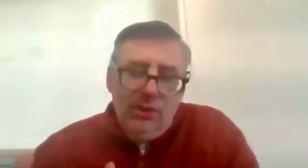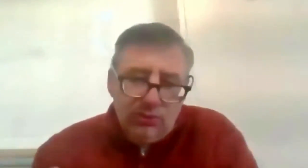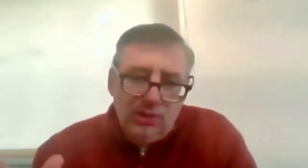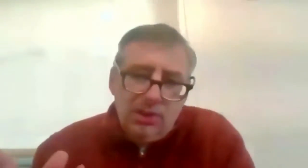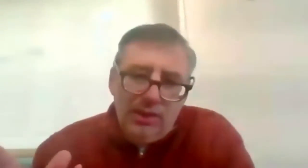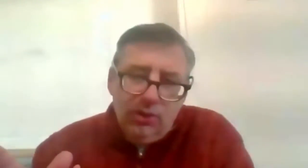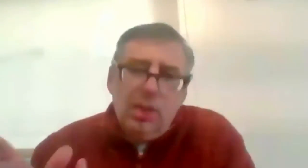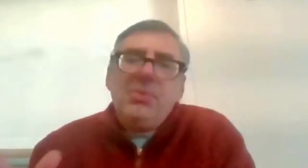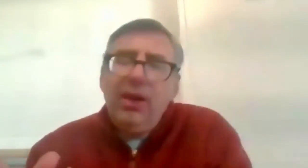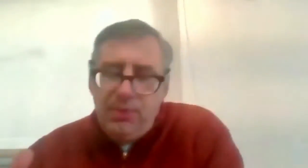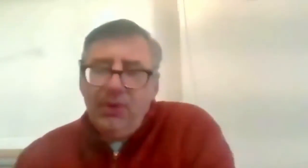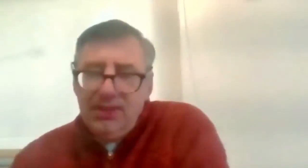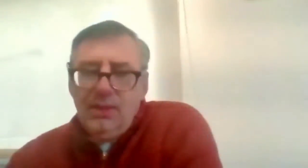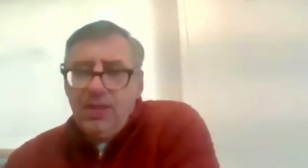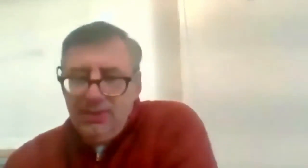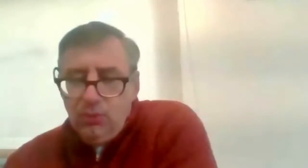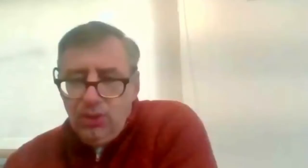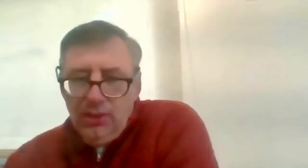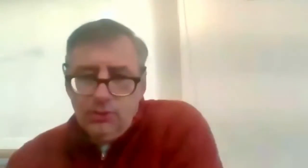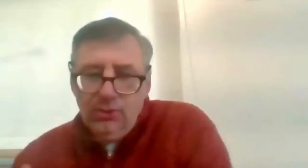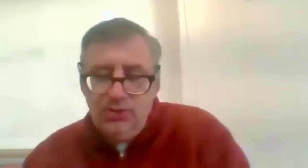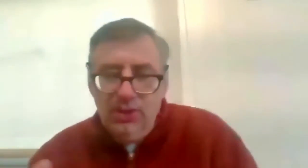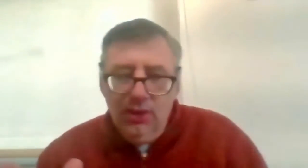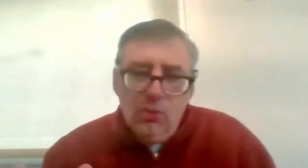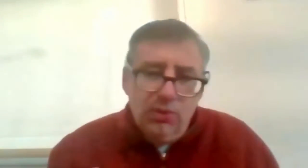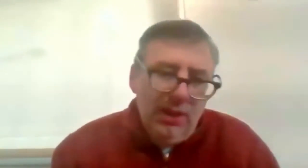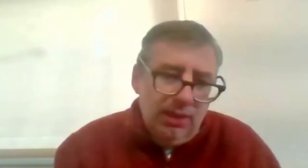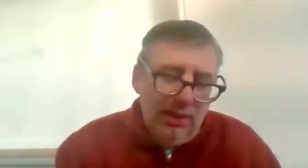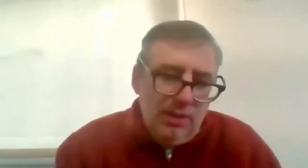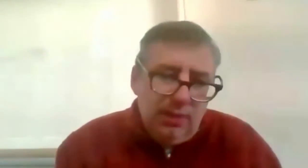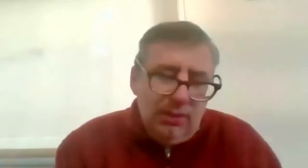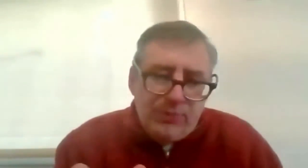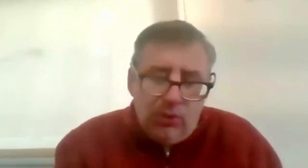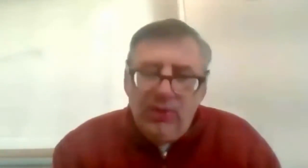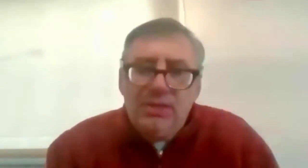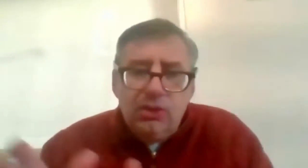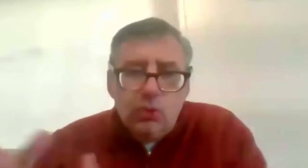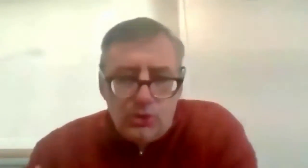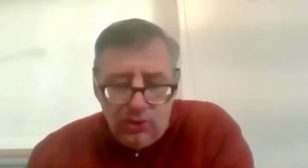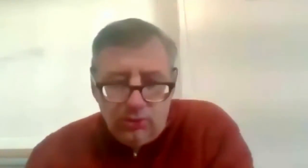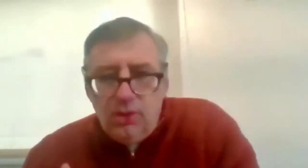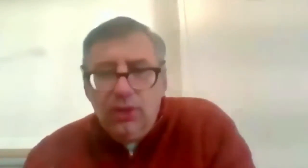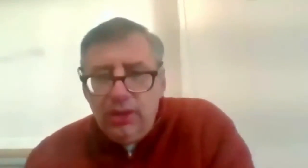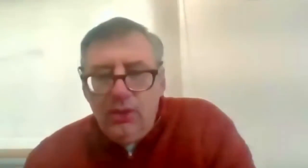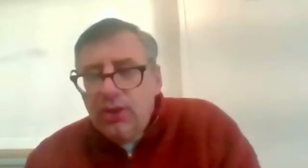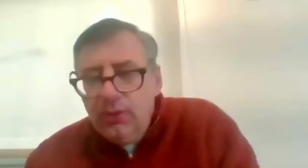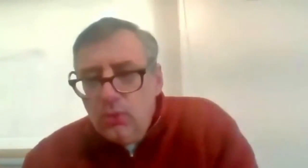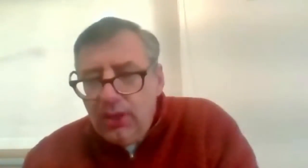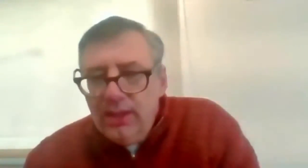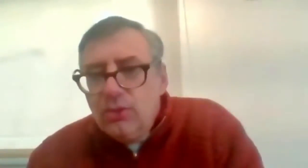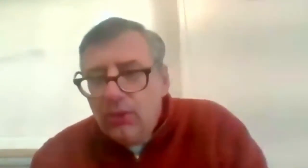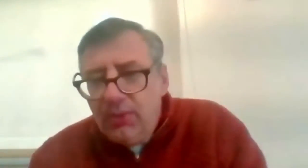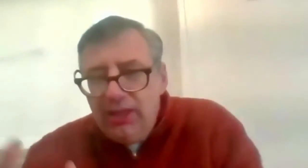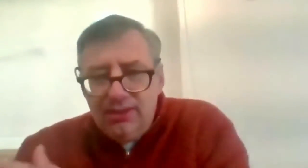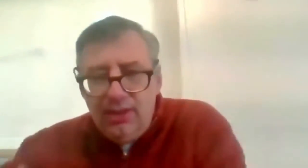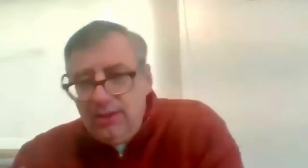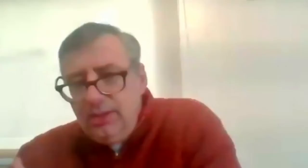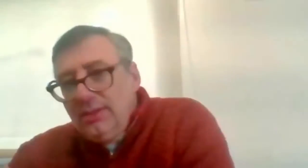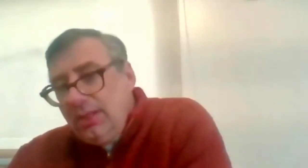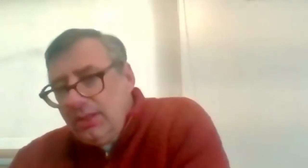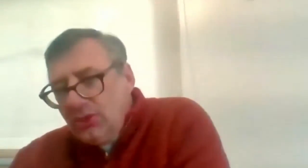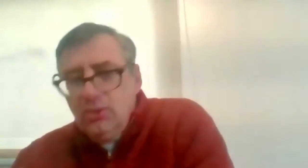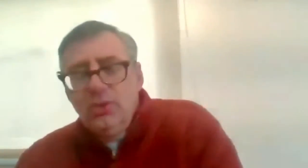he created an association of lawyers, primarily run by lawyers.